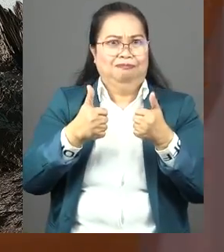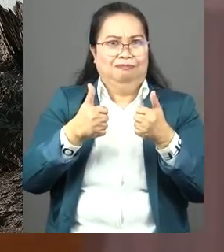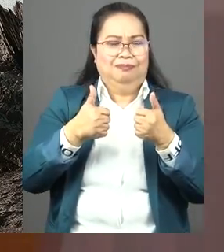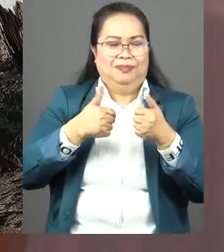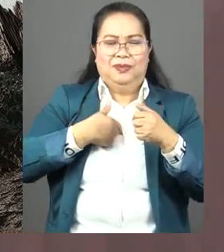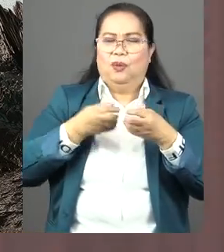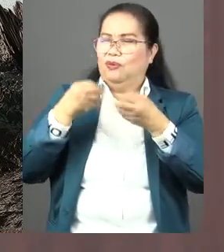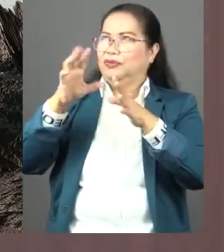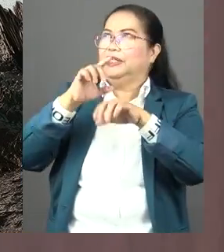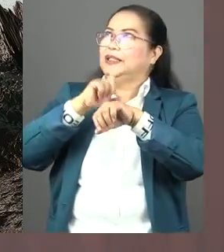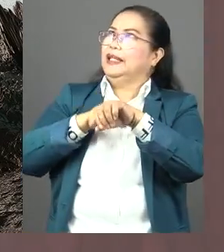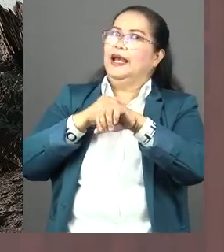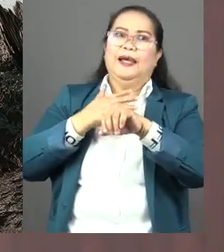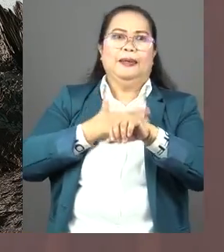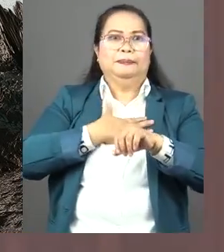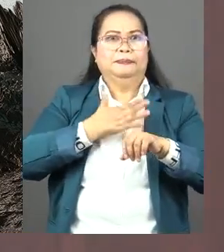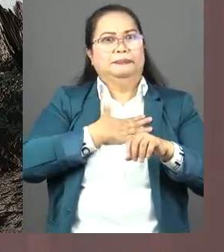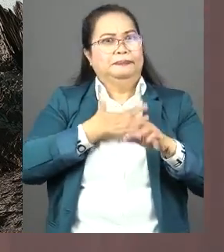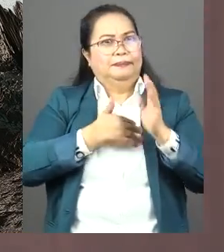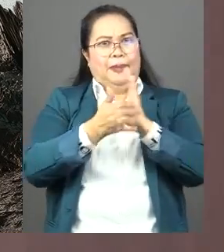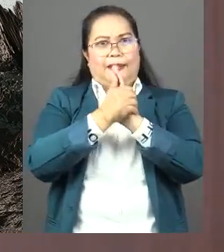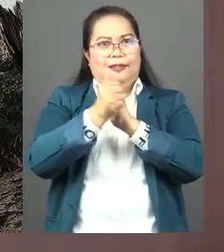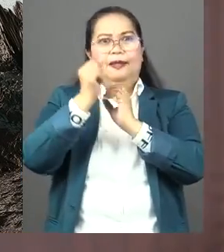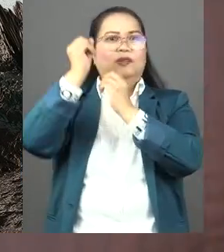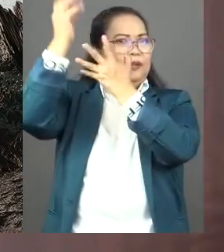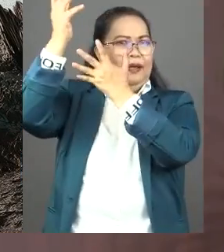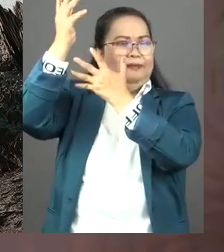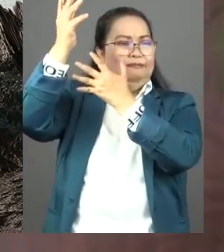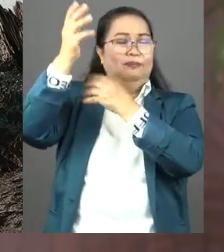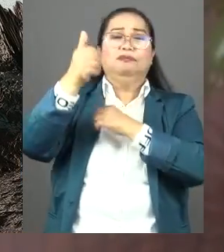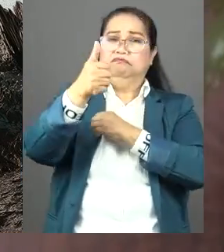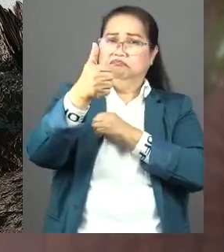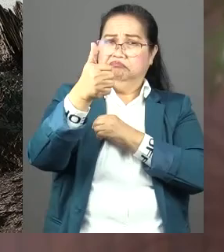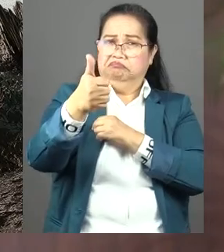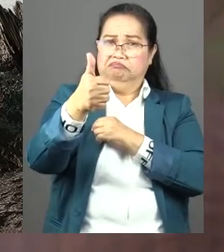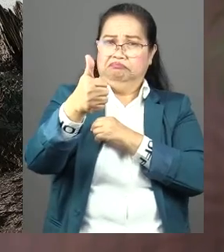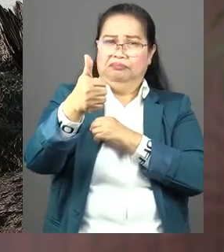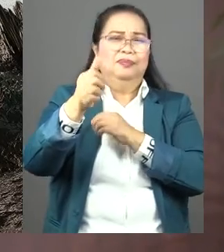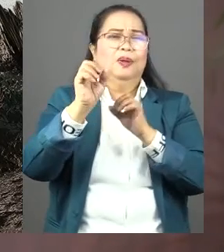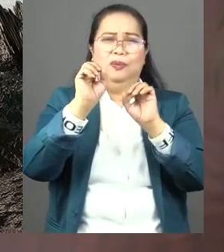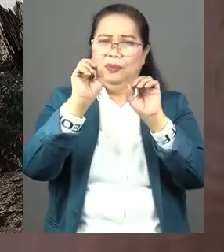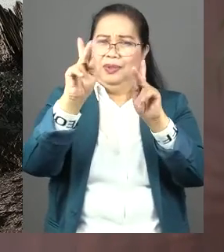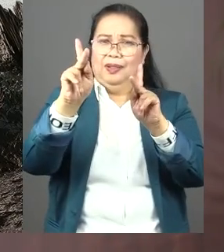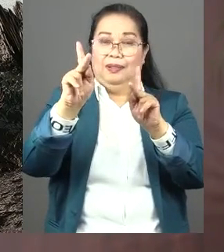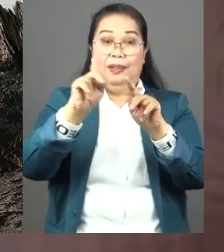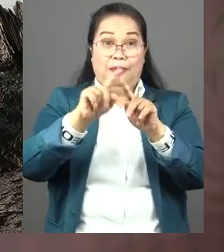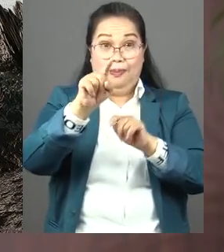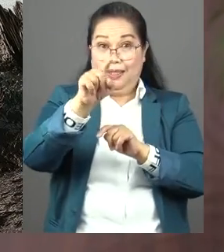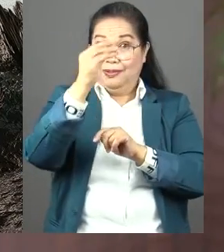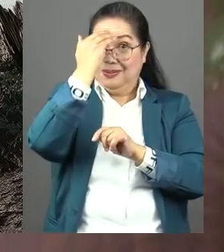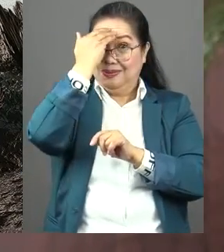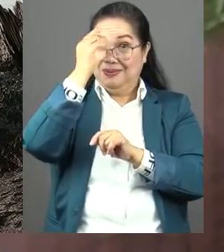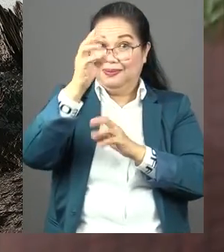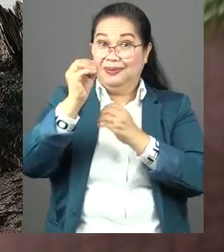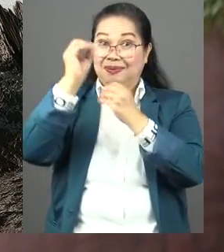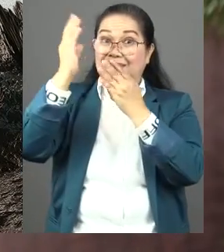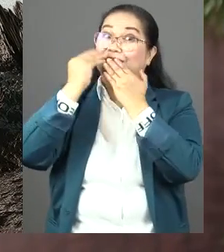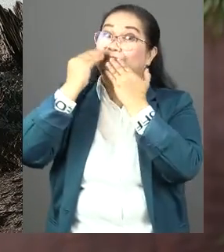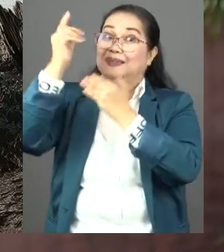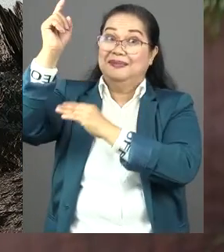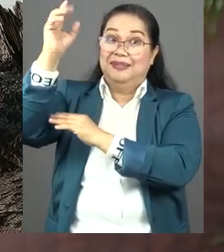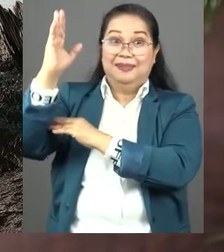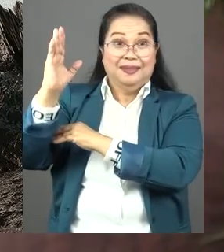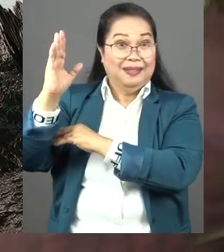my time, my talent to God. Nothing wrong with that. Go ahead. But did you know if you offer thanksgiving to